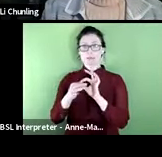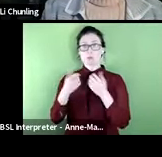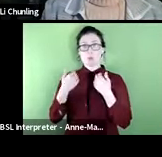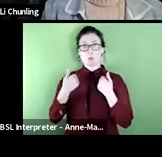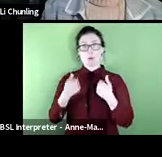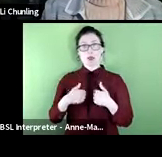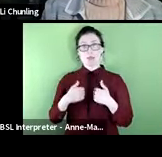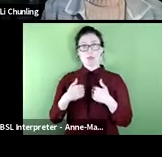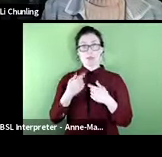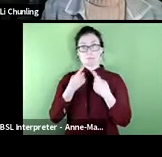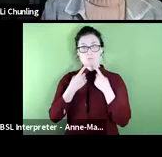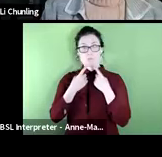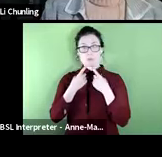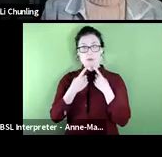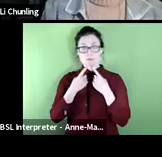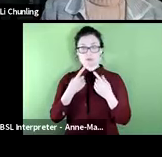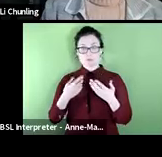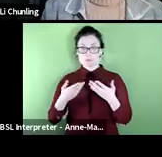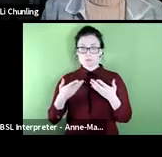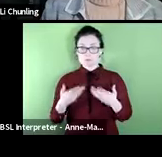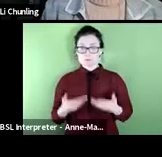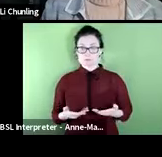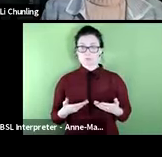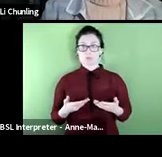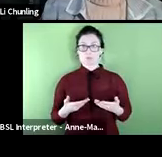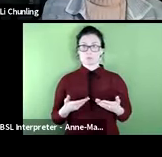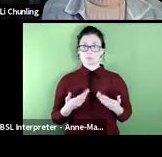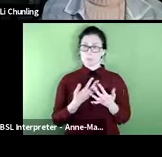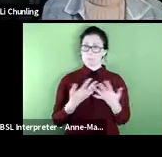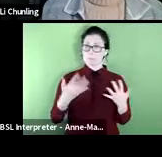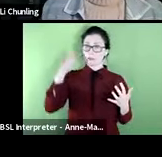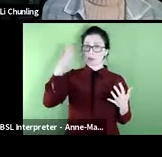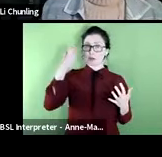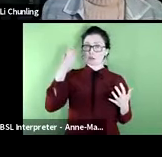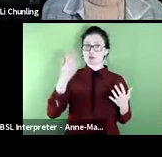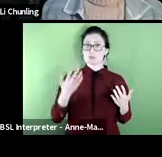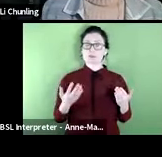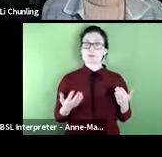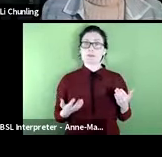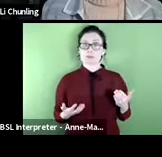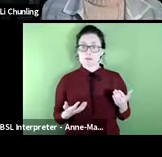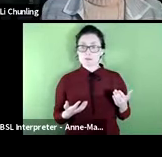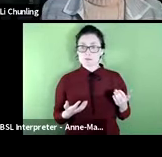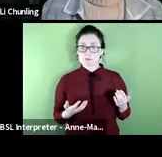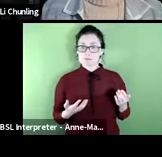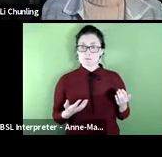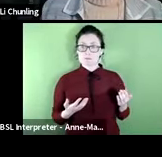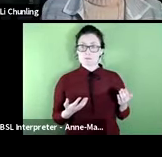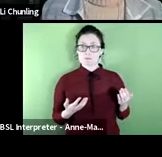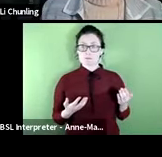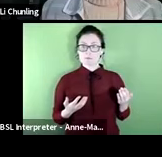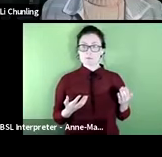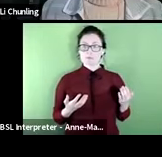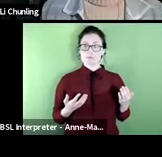information, for the moment, what we have in many countries is so poor that